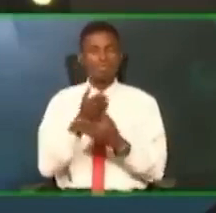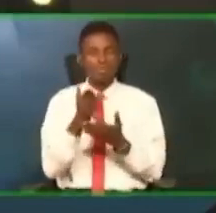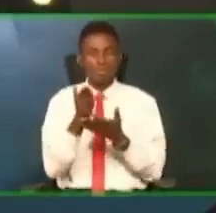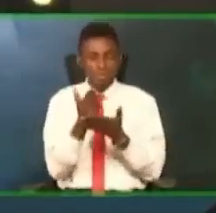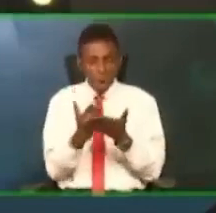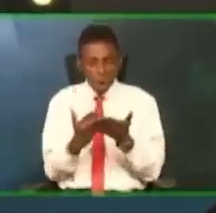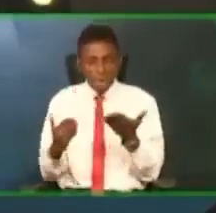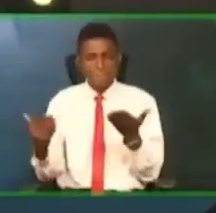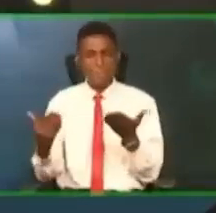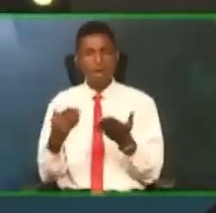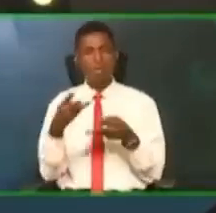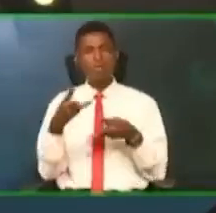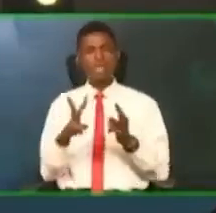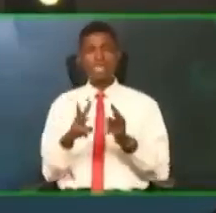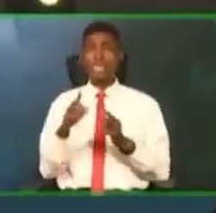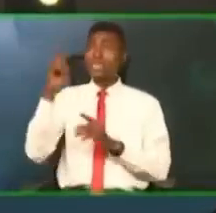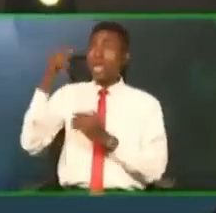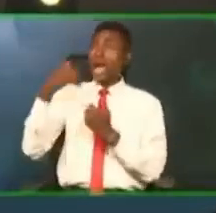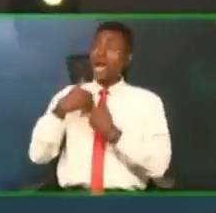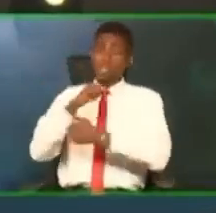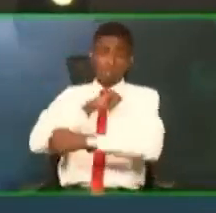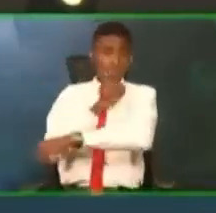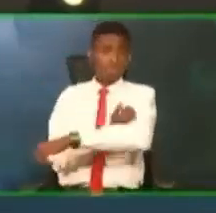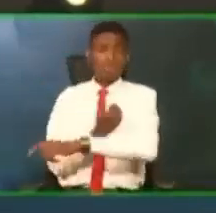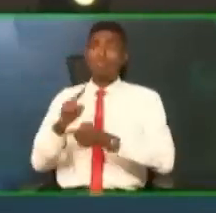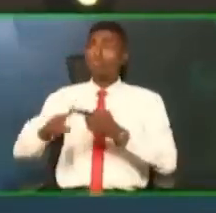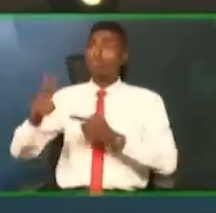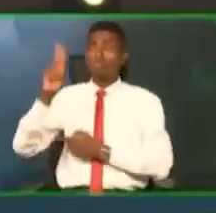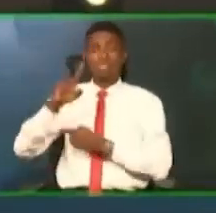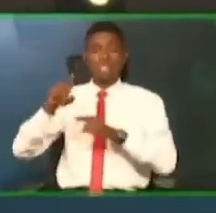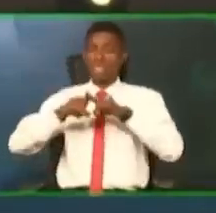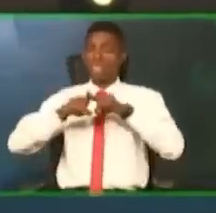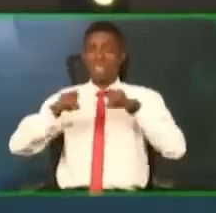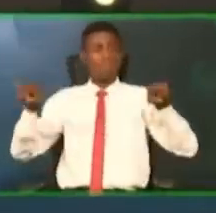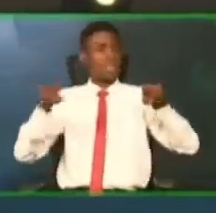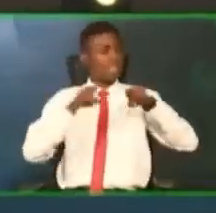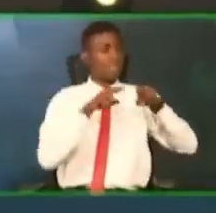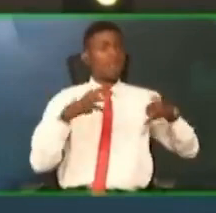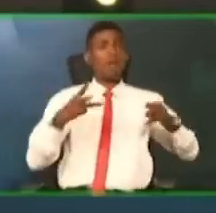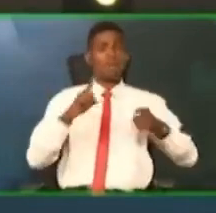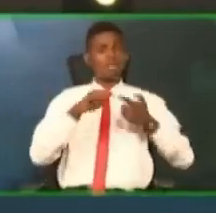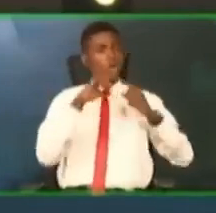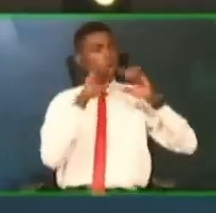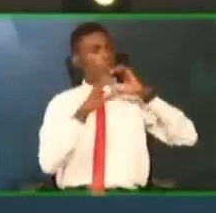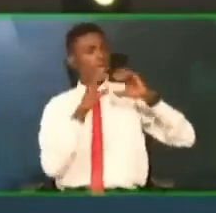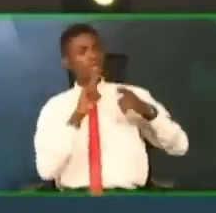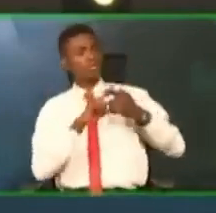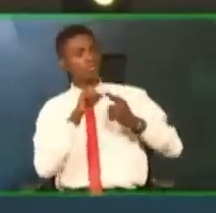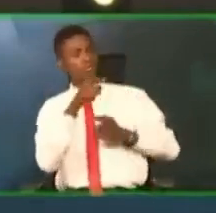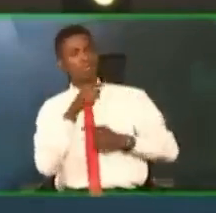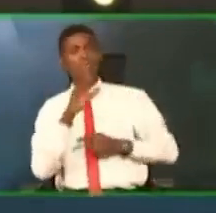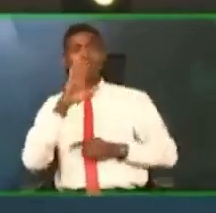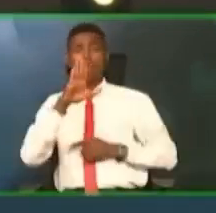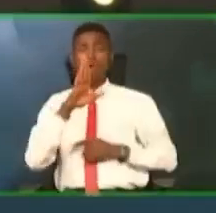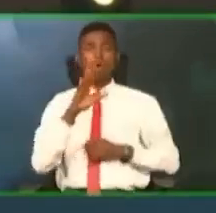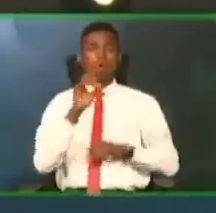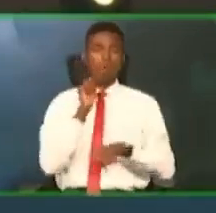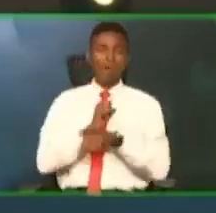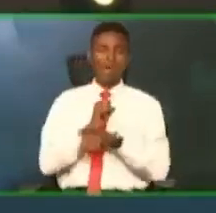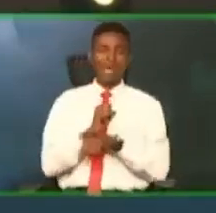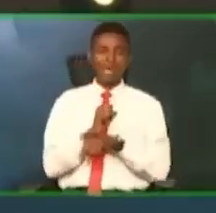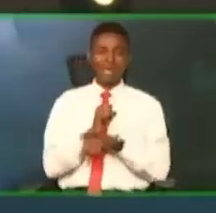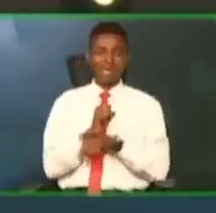He has the authority as God to use a plethora of options. Your assignment is to make sure your spirit is